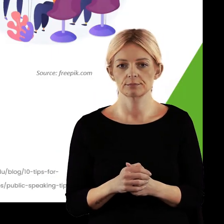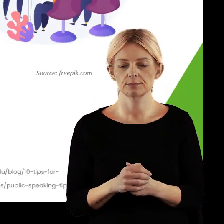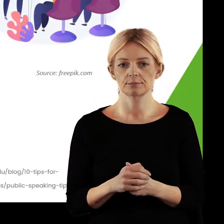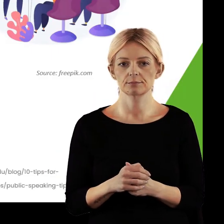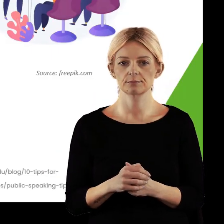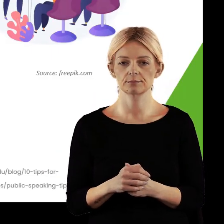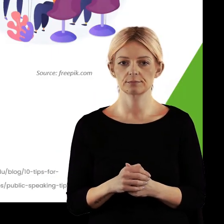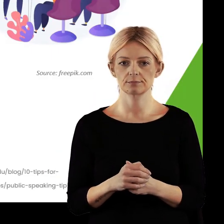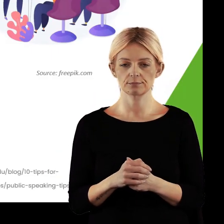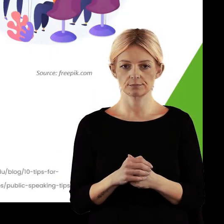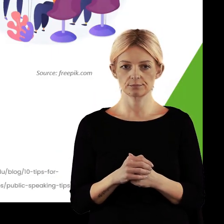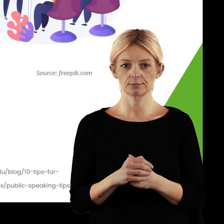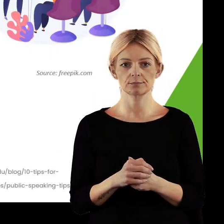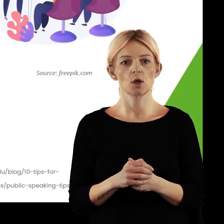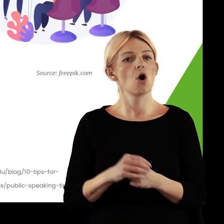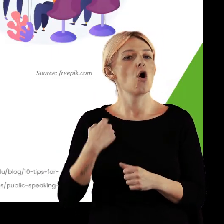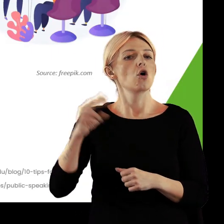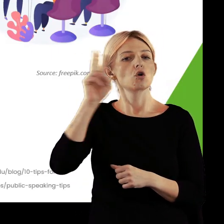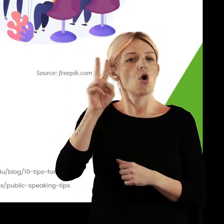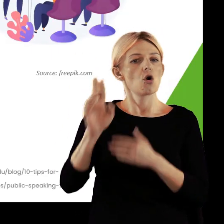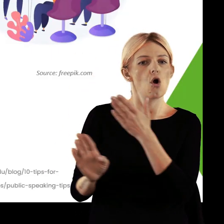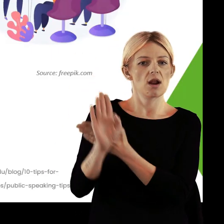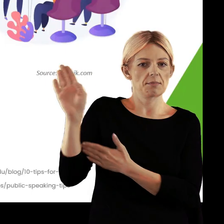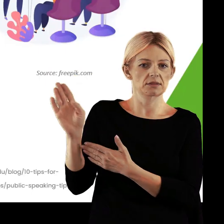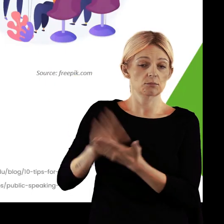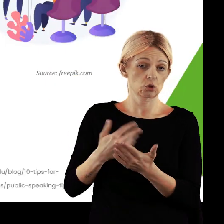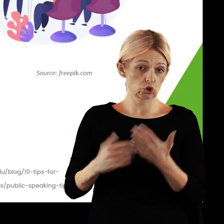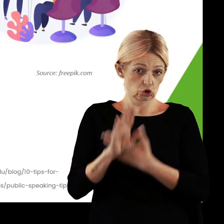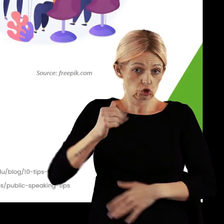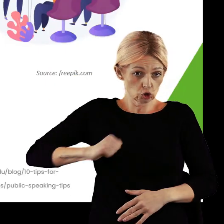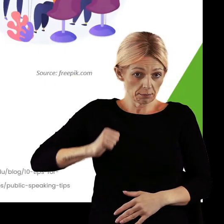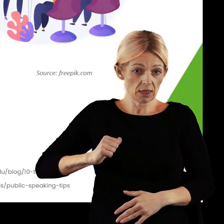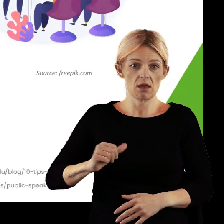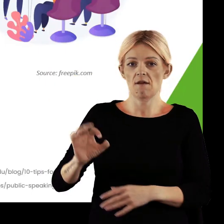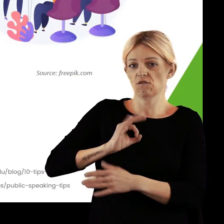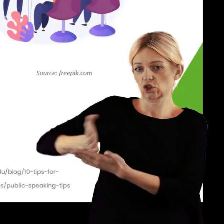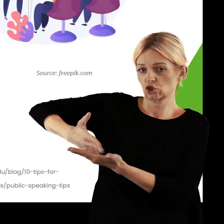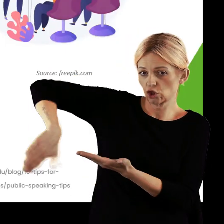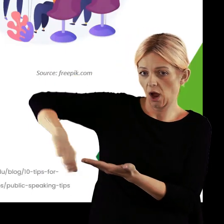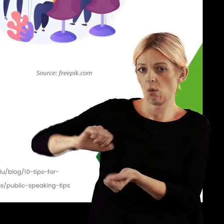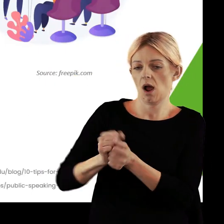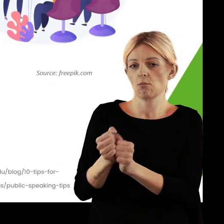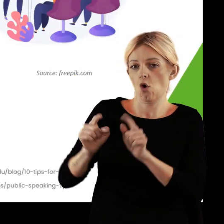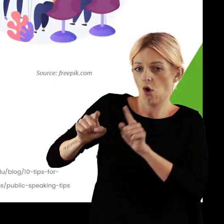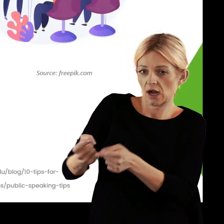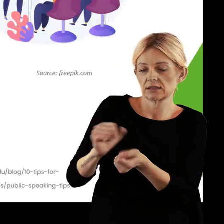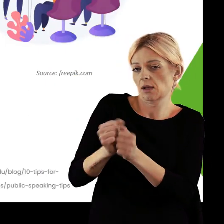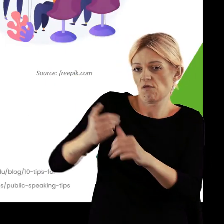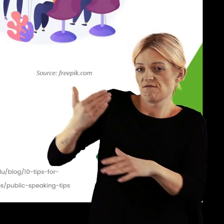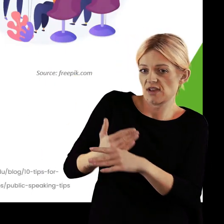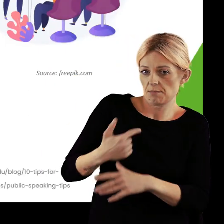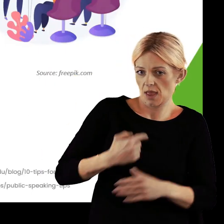our company. Second, who we are communicating with. So who our audience